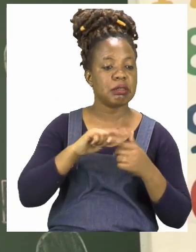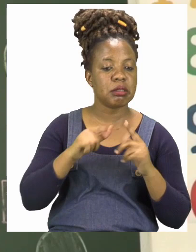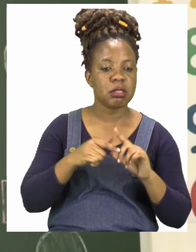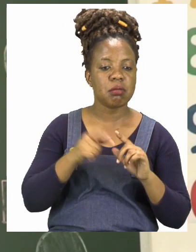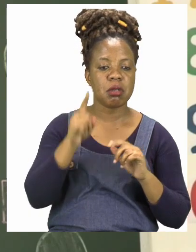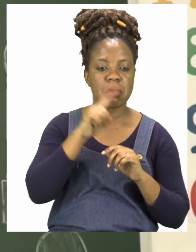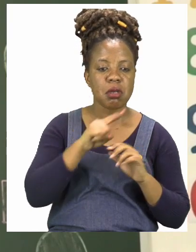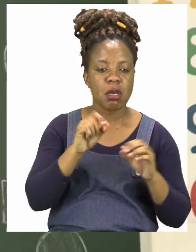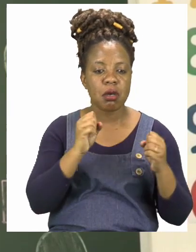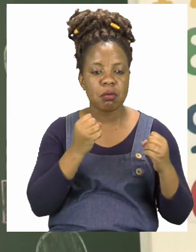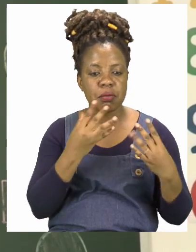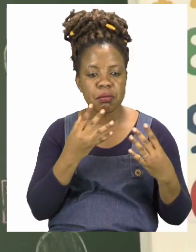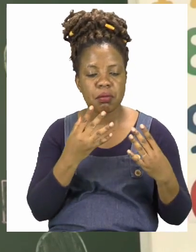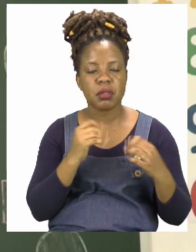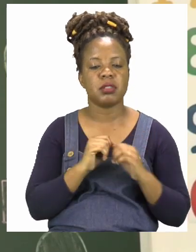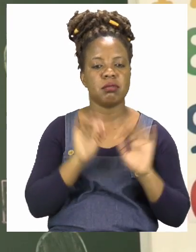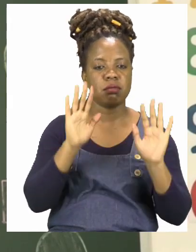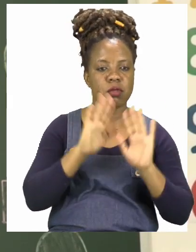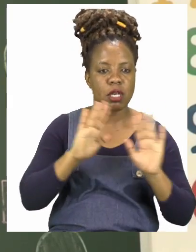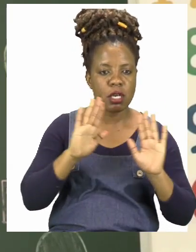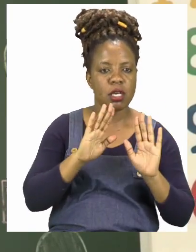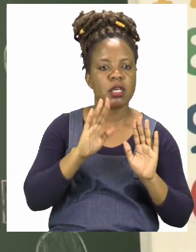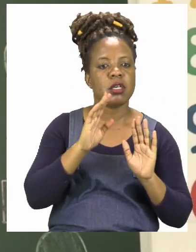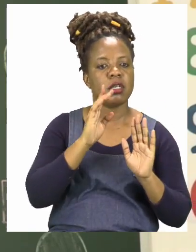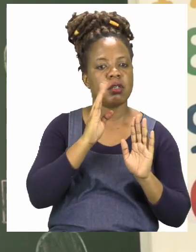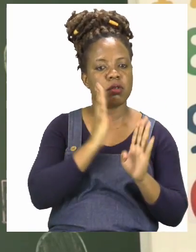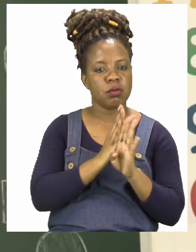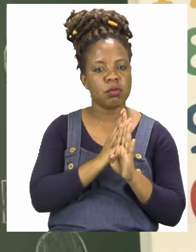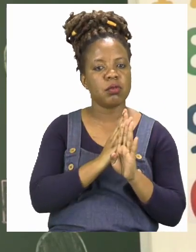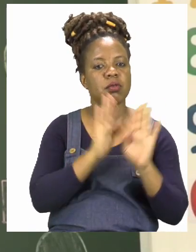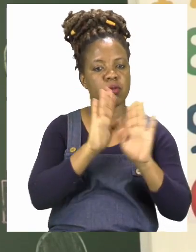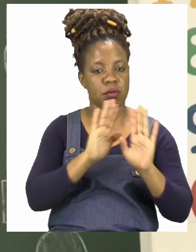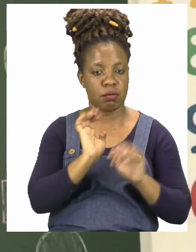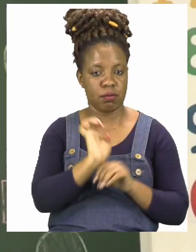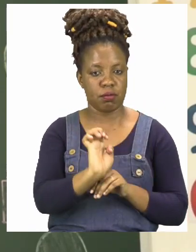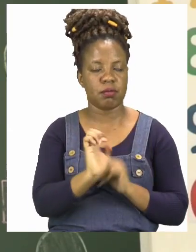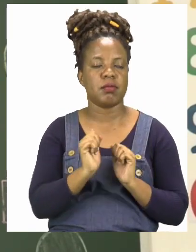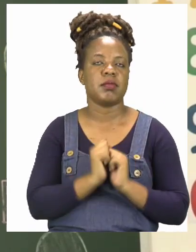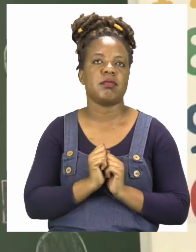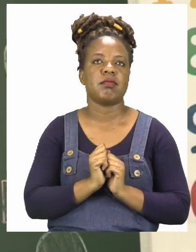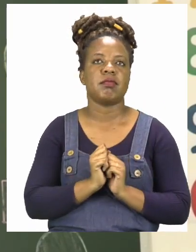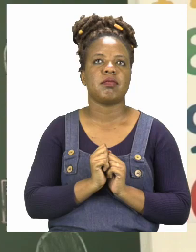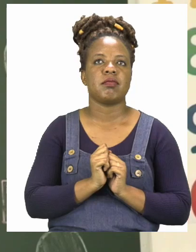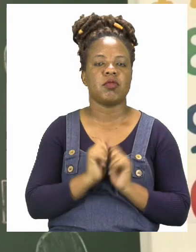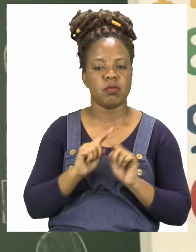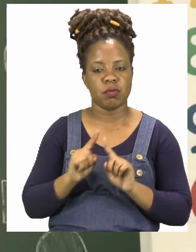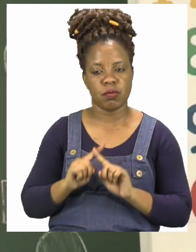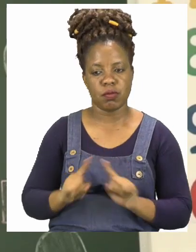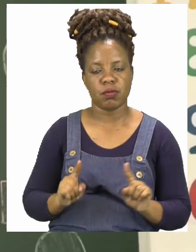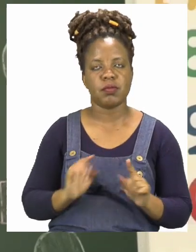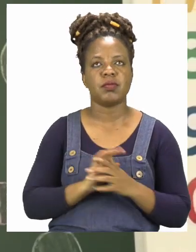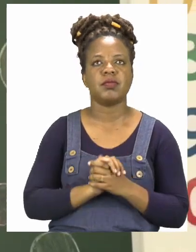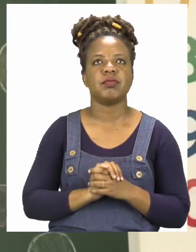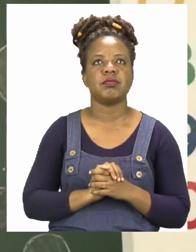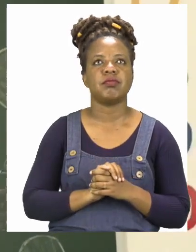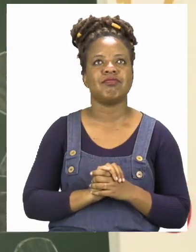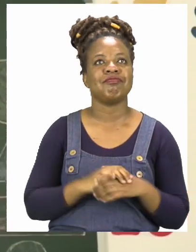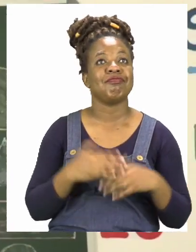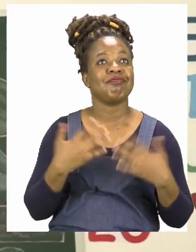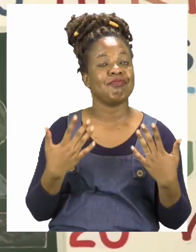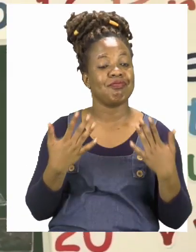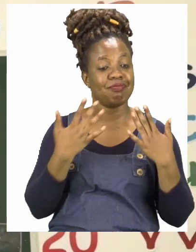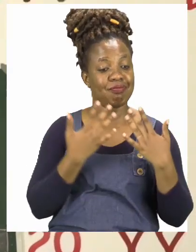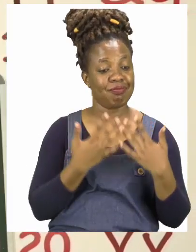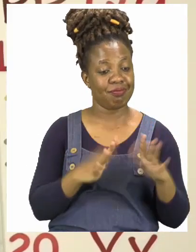them correctly and then color them with the correct colors. Now that we're done with that, let's move on to something exciting on the